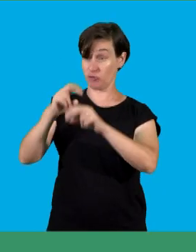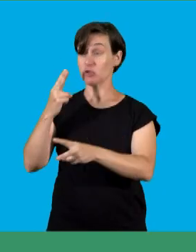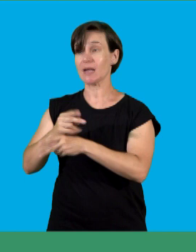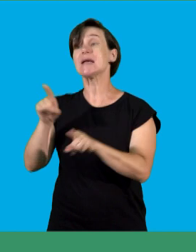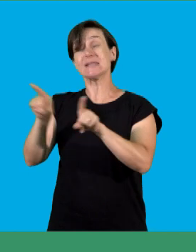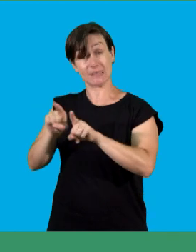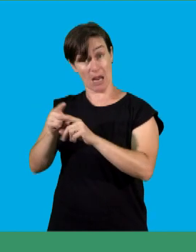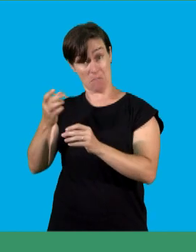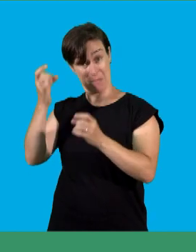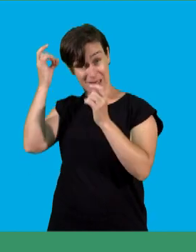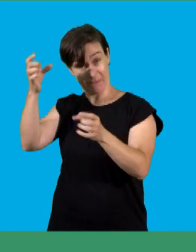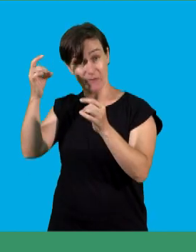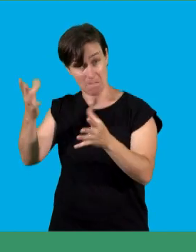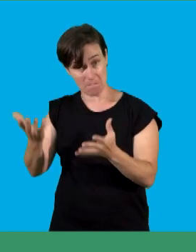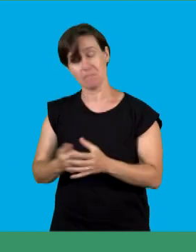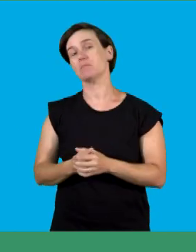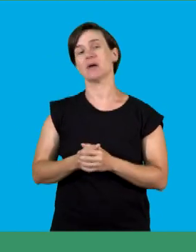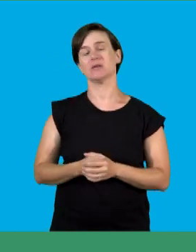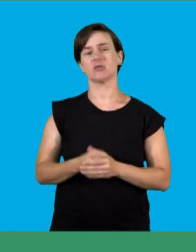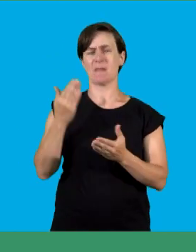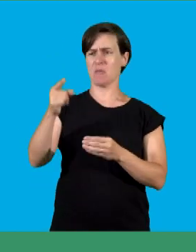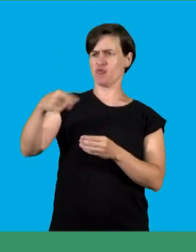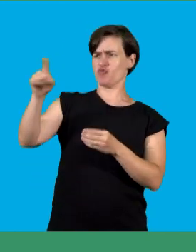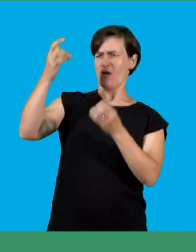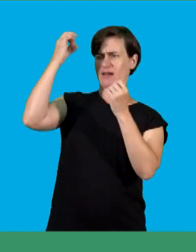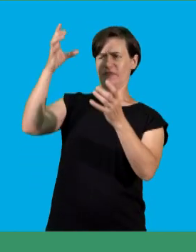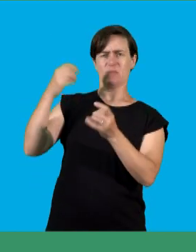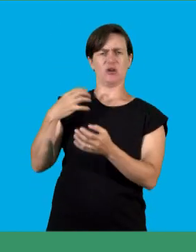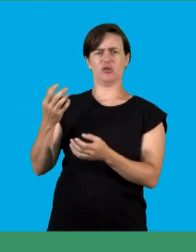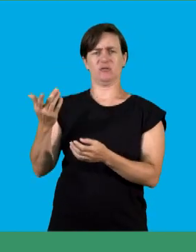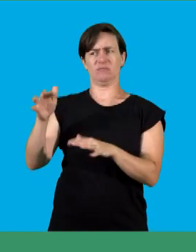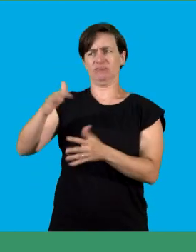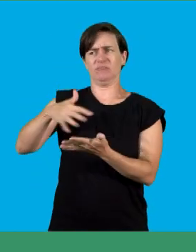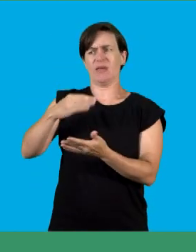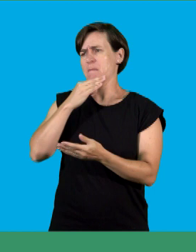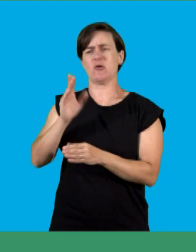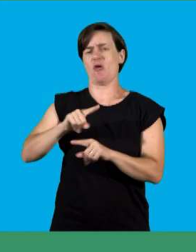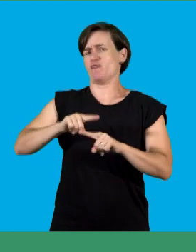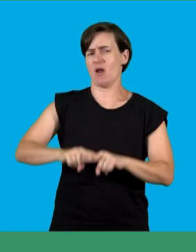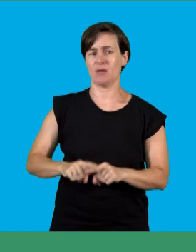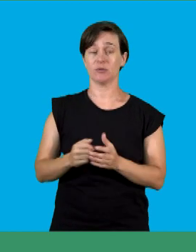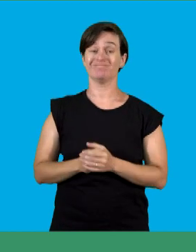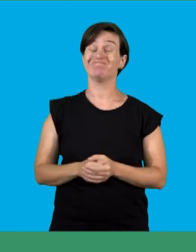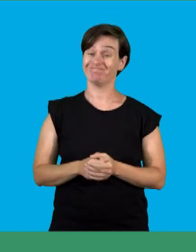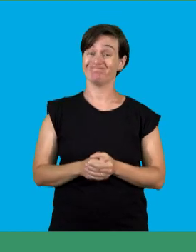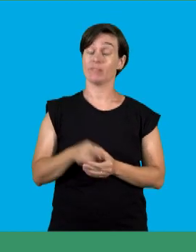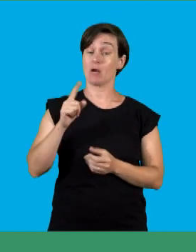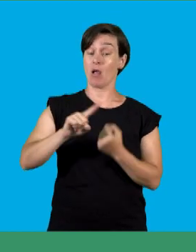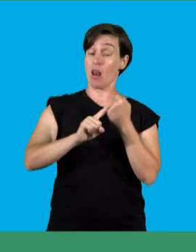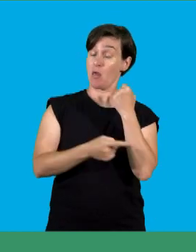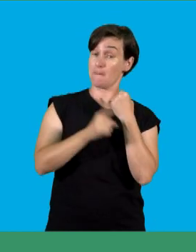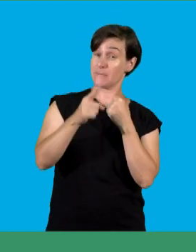it's reliable. So that is a criteria of a good instrument. So lastly, is it not biased? Right,